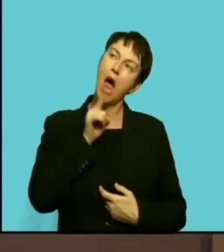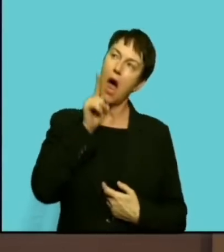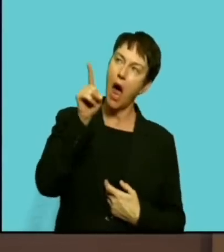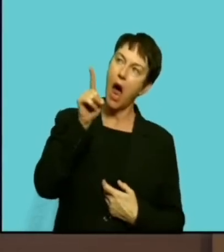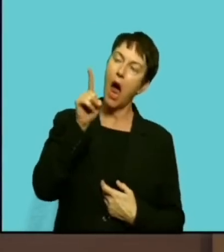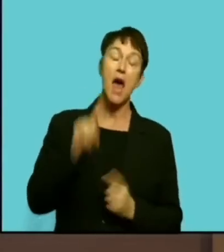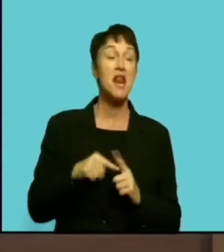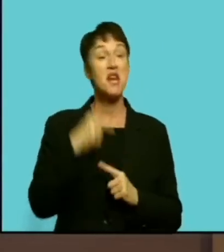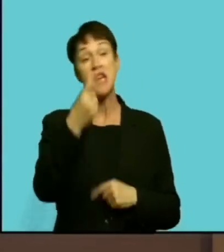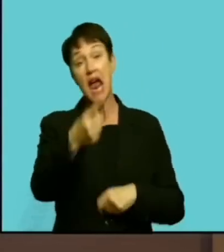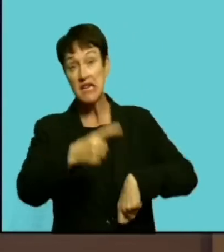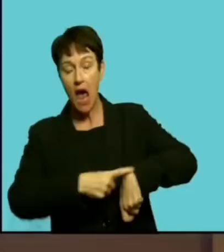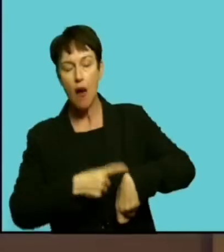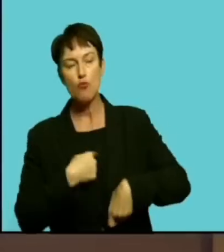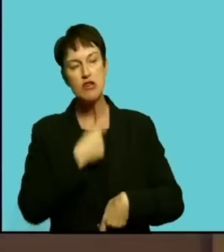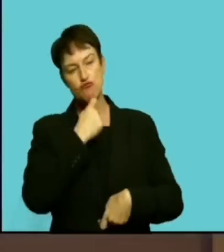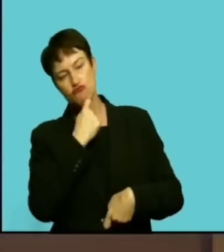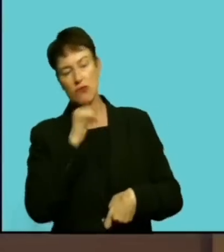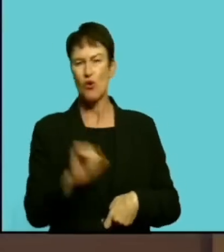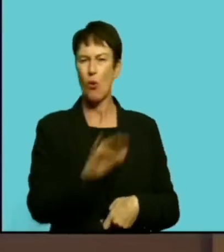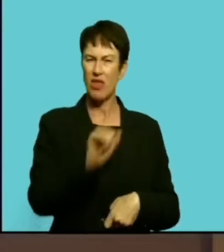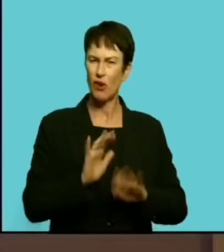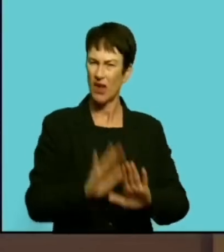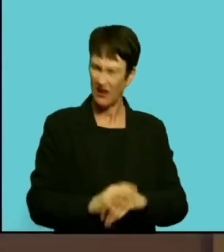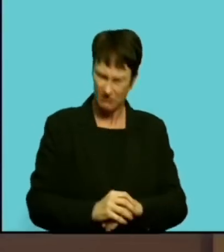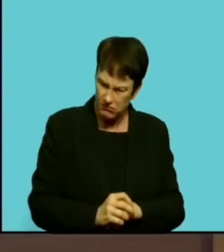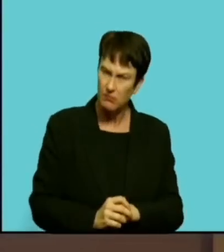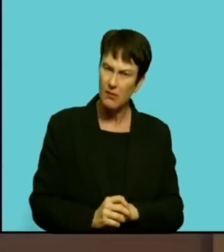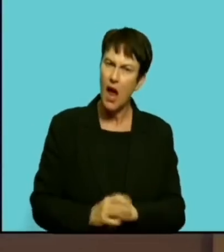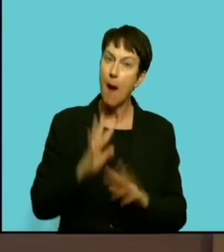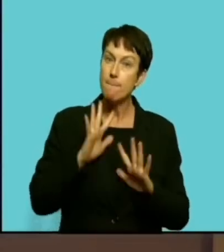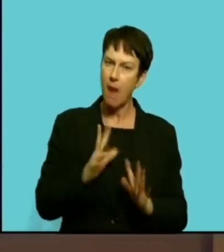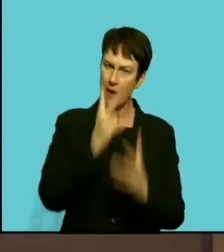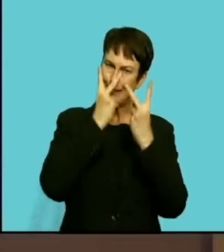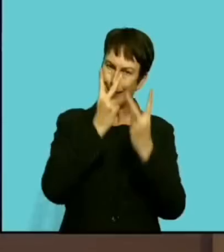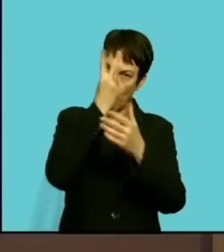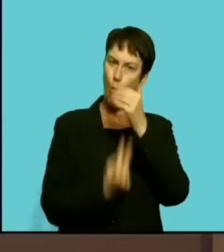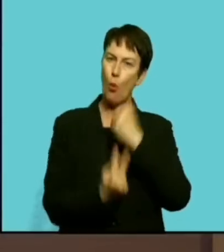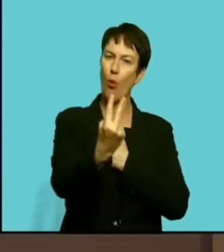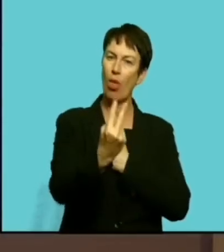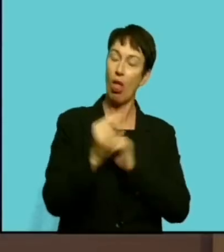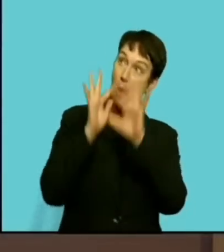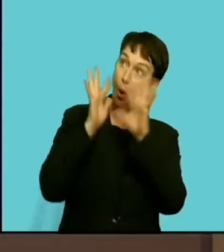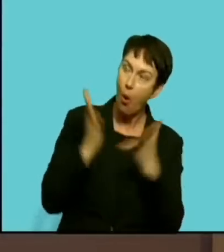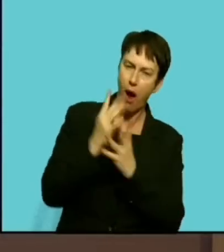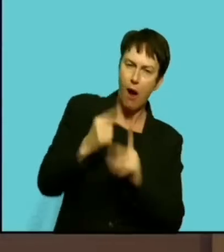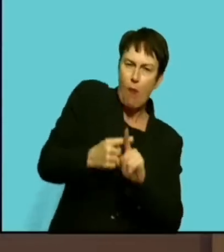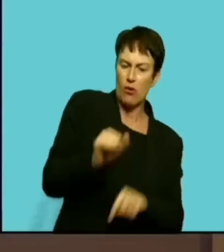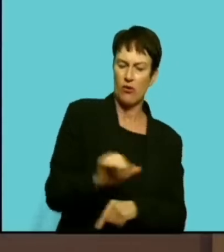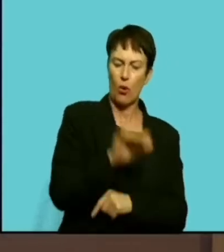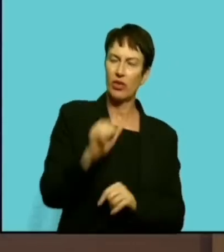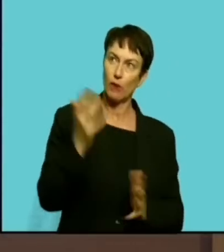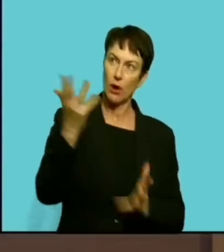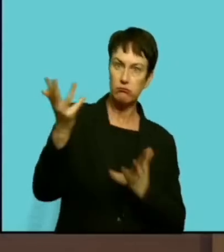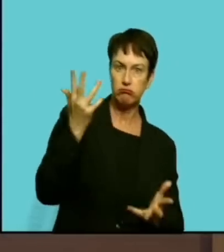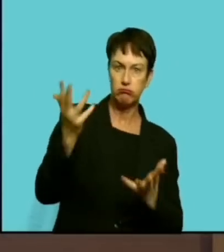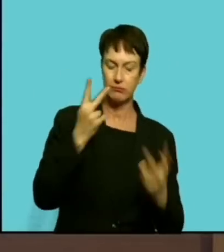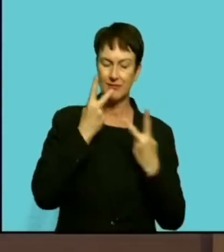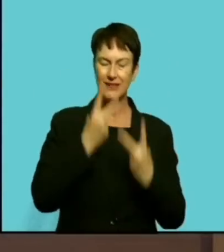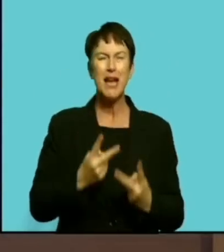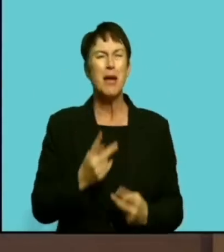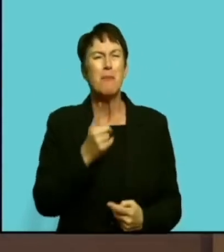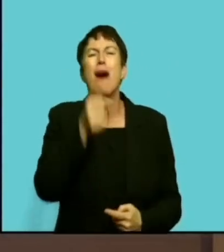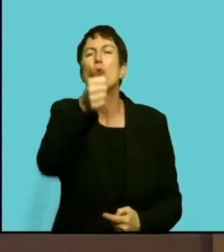domestic factors. You consider both global and domestic factors at the same time. But you are also contradicting